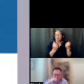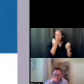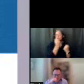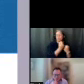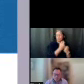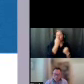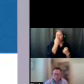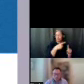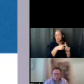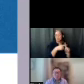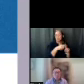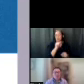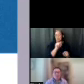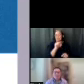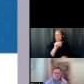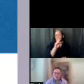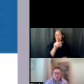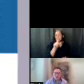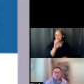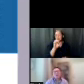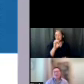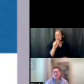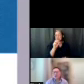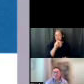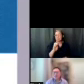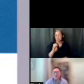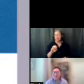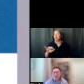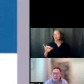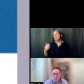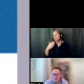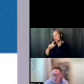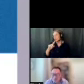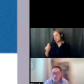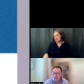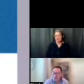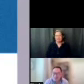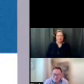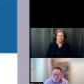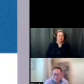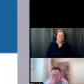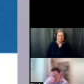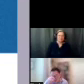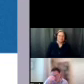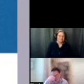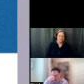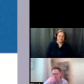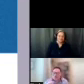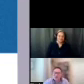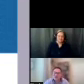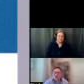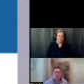gosh. Ooh, wow, that's a good one. And team, by the way, team,